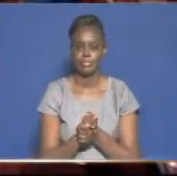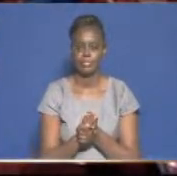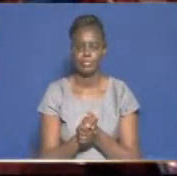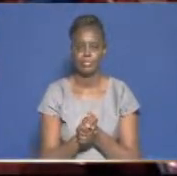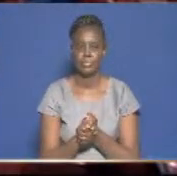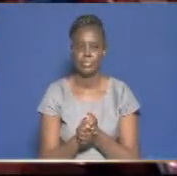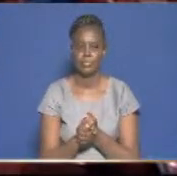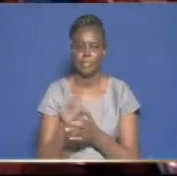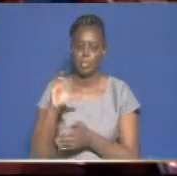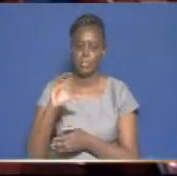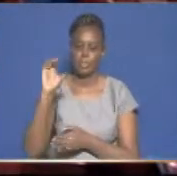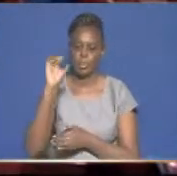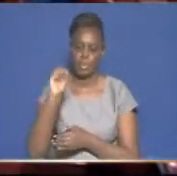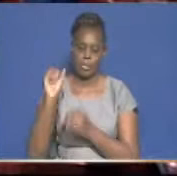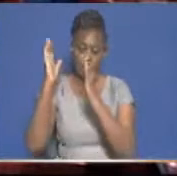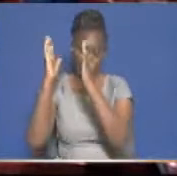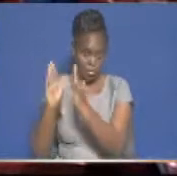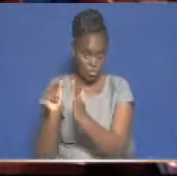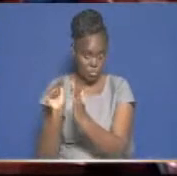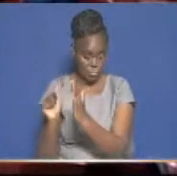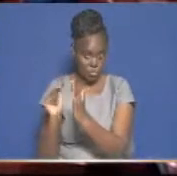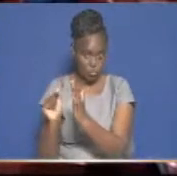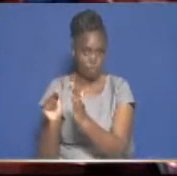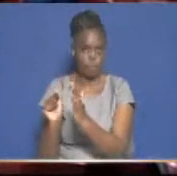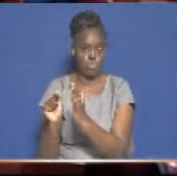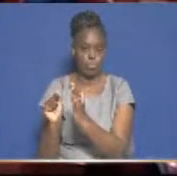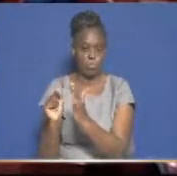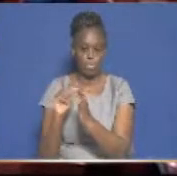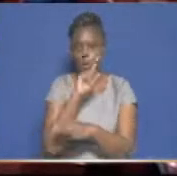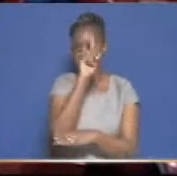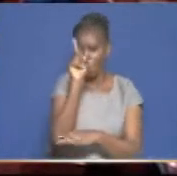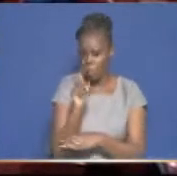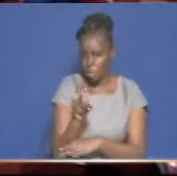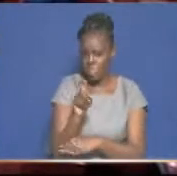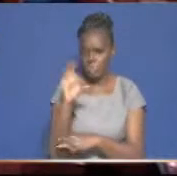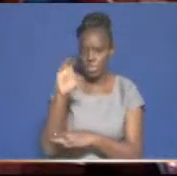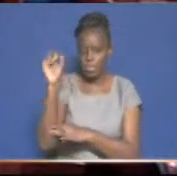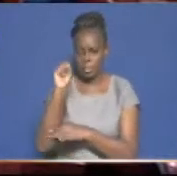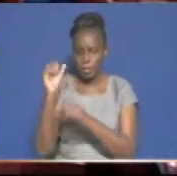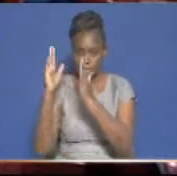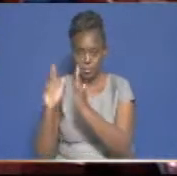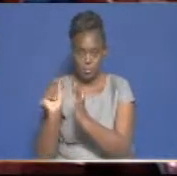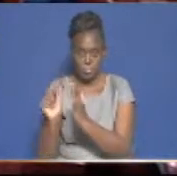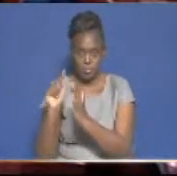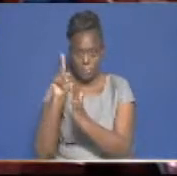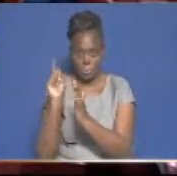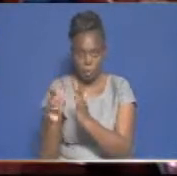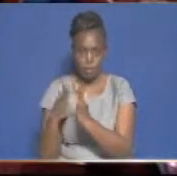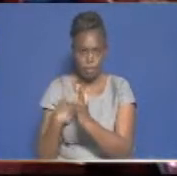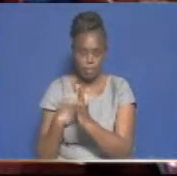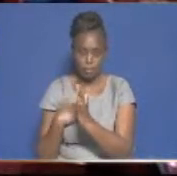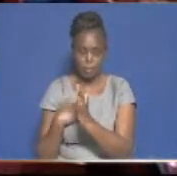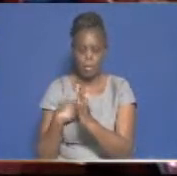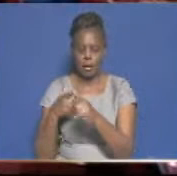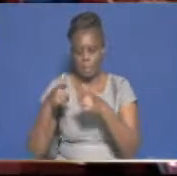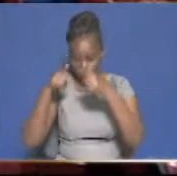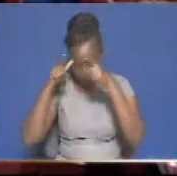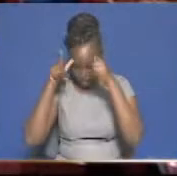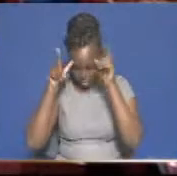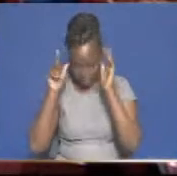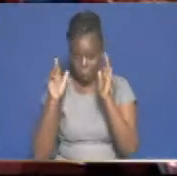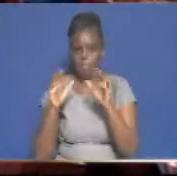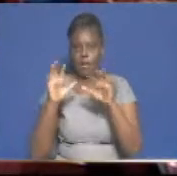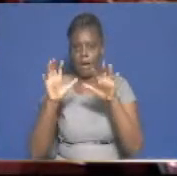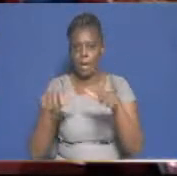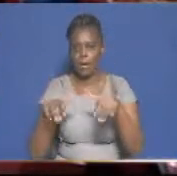To the Cabinet Secretary, I direct the question to the Cabinet Secretary for livestock,